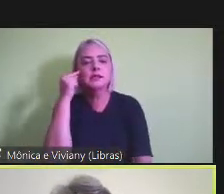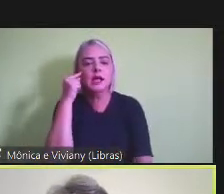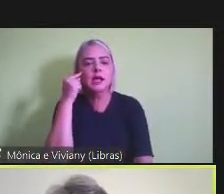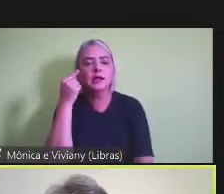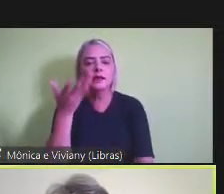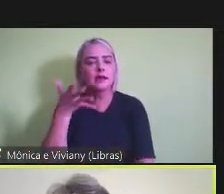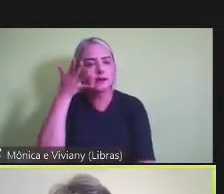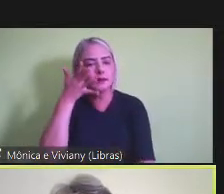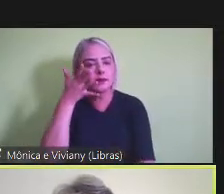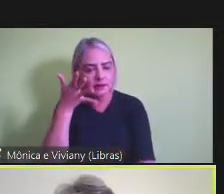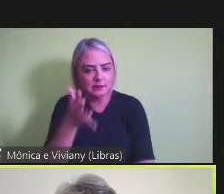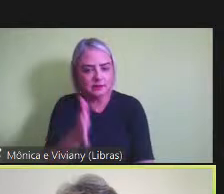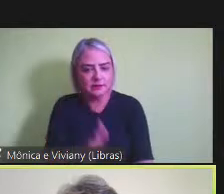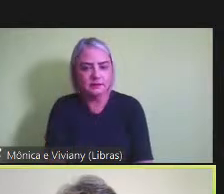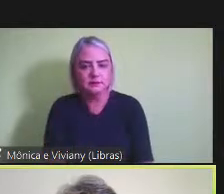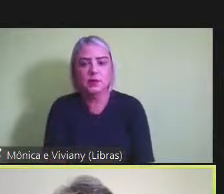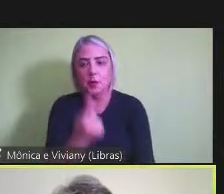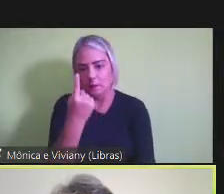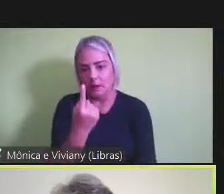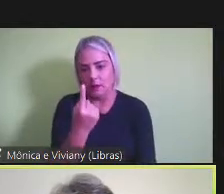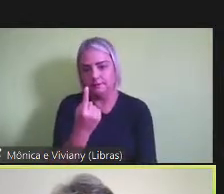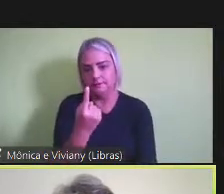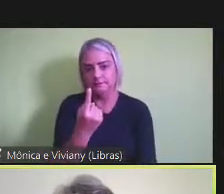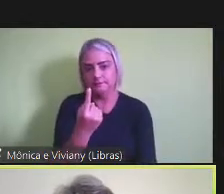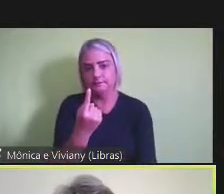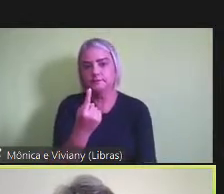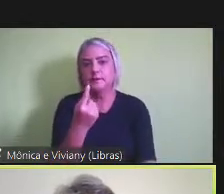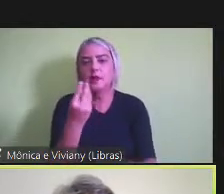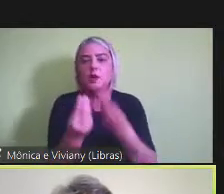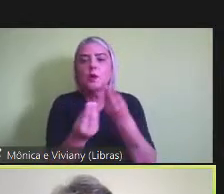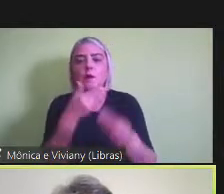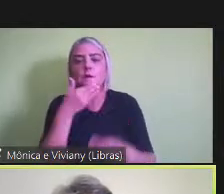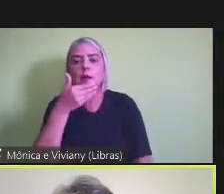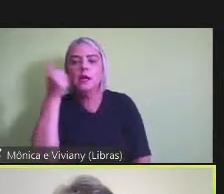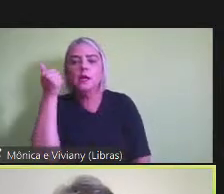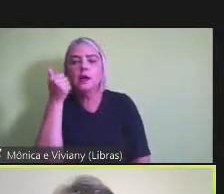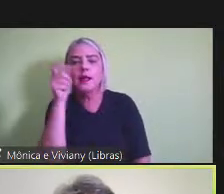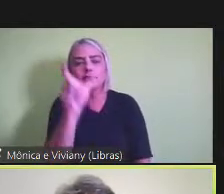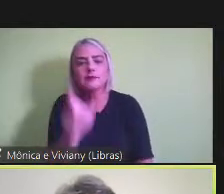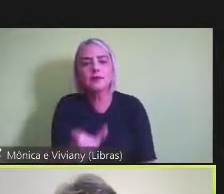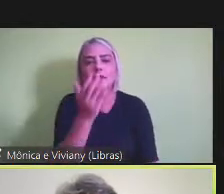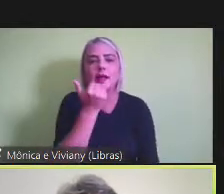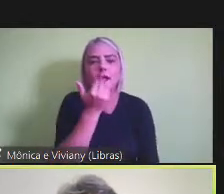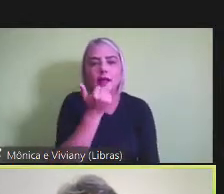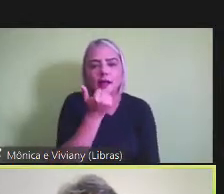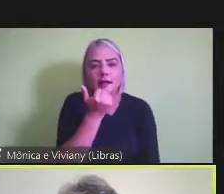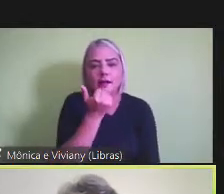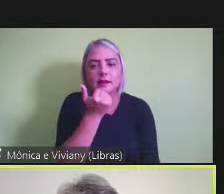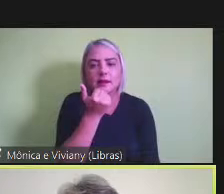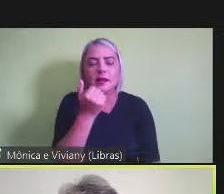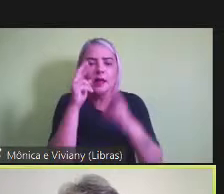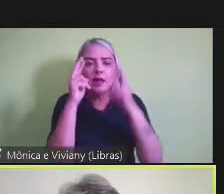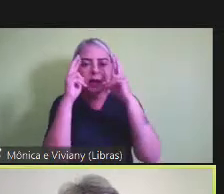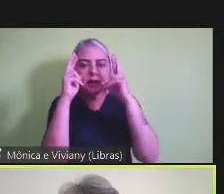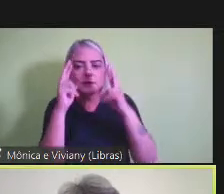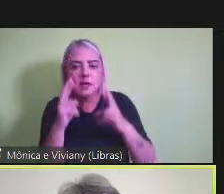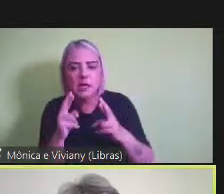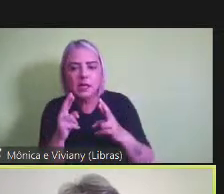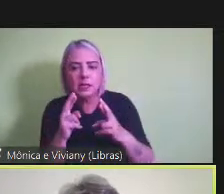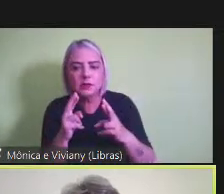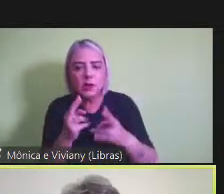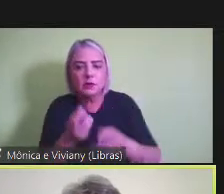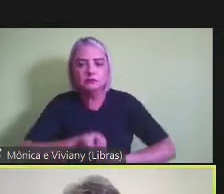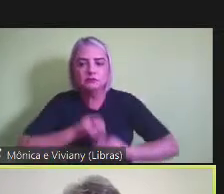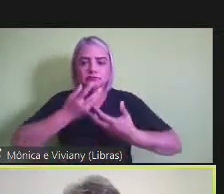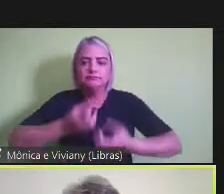And I propose two questions here in this presentation. One, which is how can we improve feeding